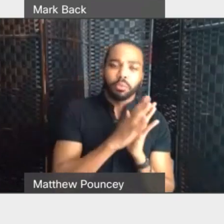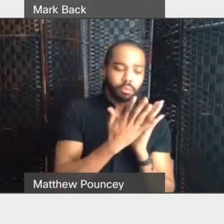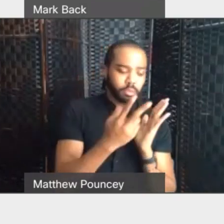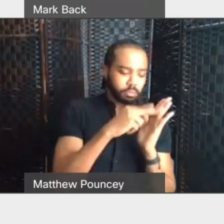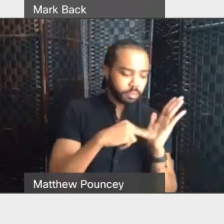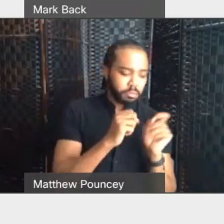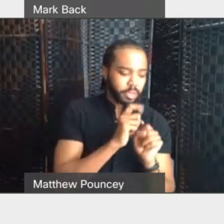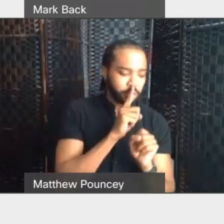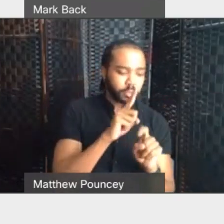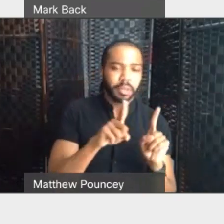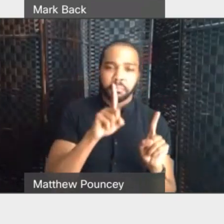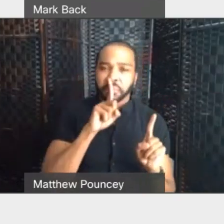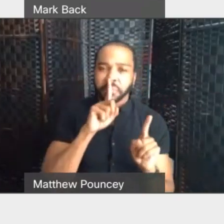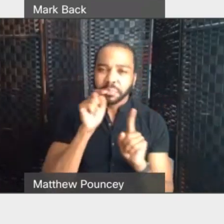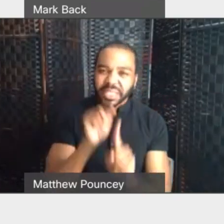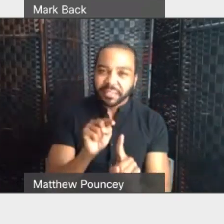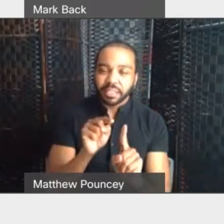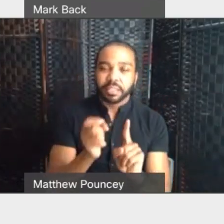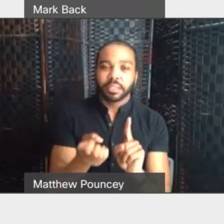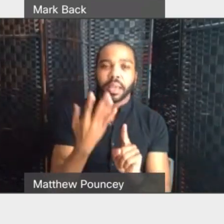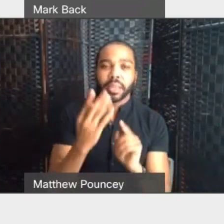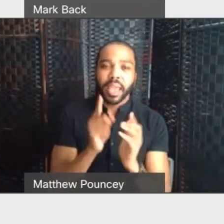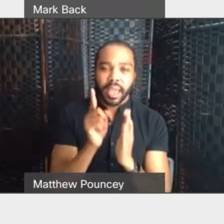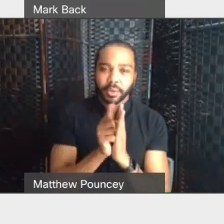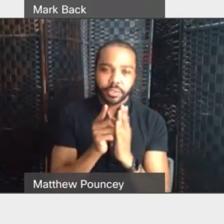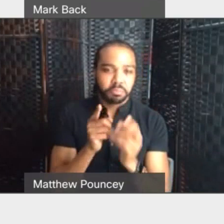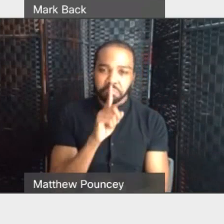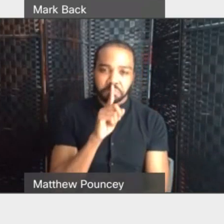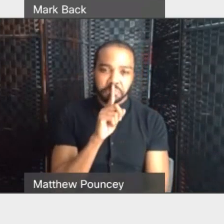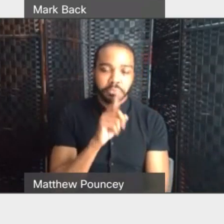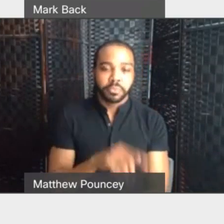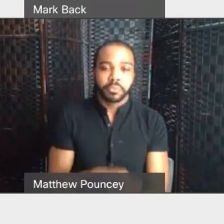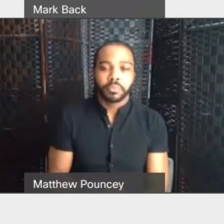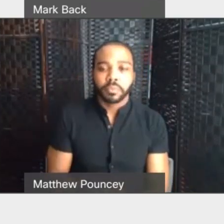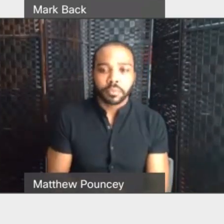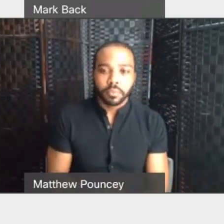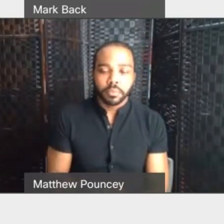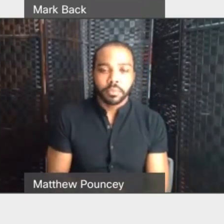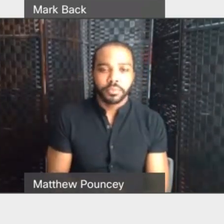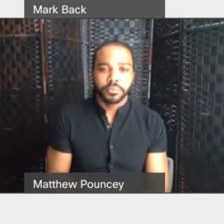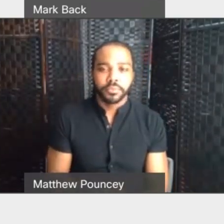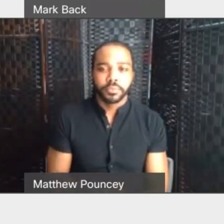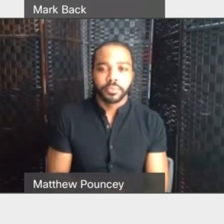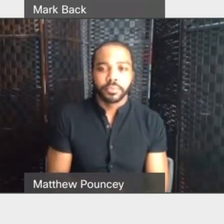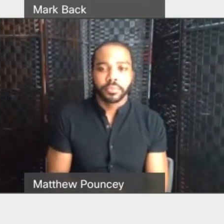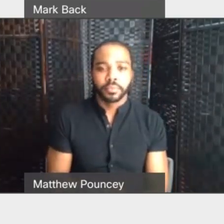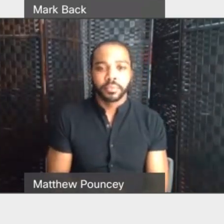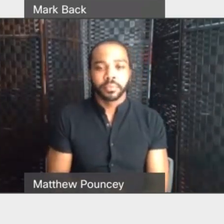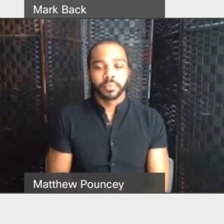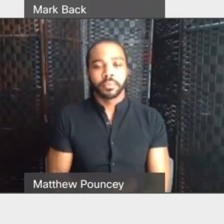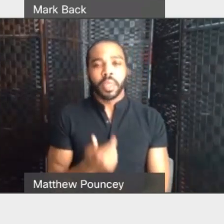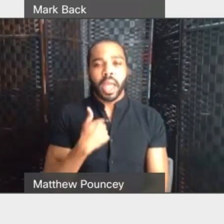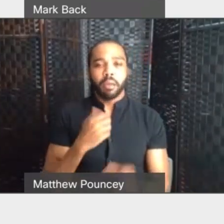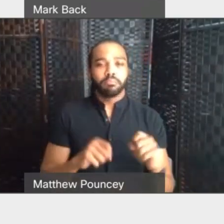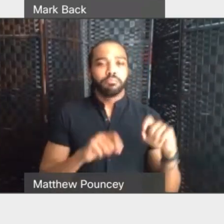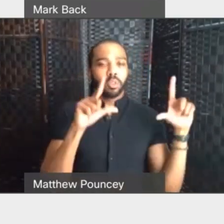we didn't specify specifically the number of hours. So let me pull up that real